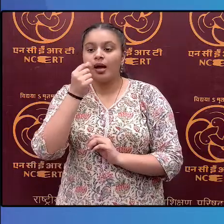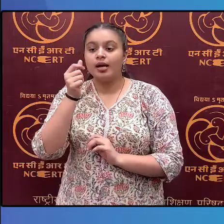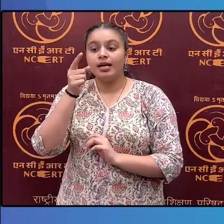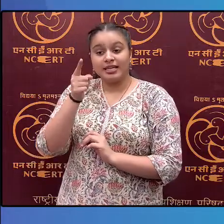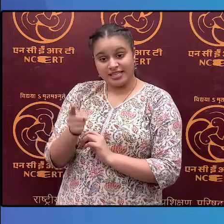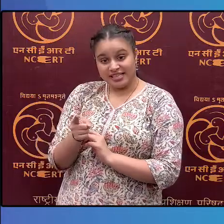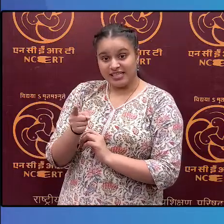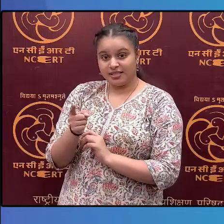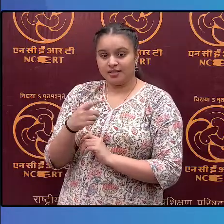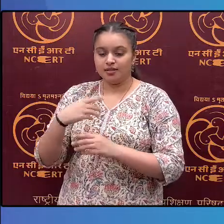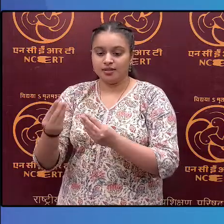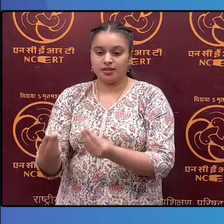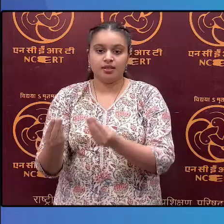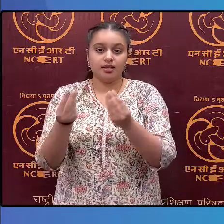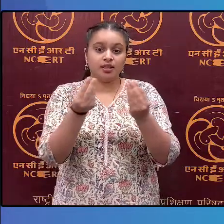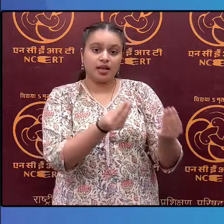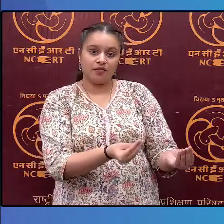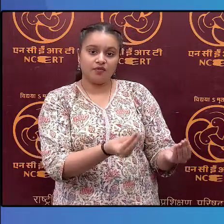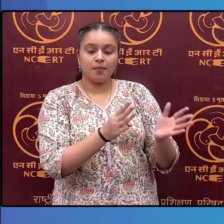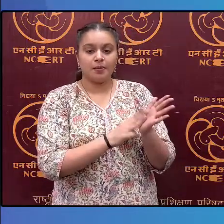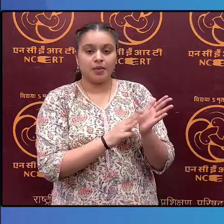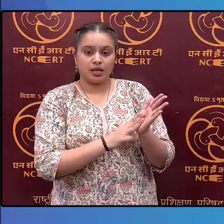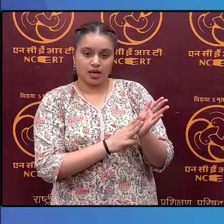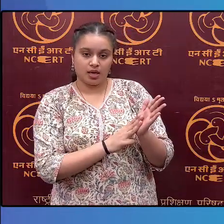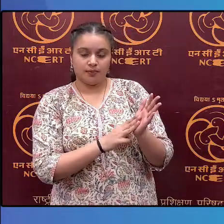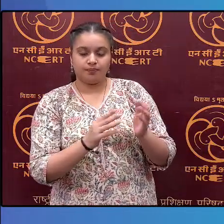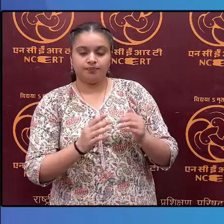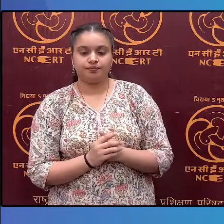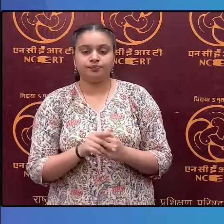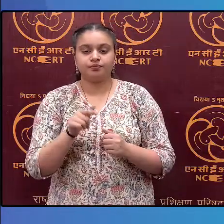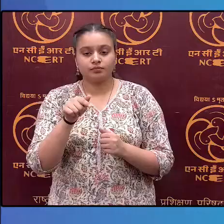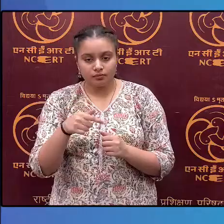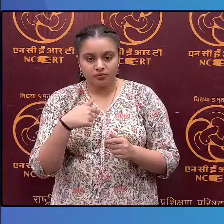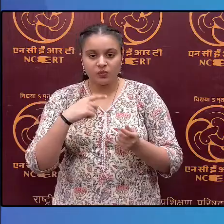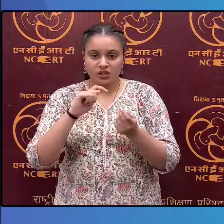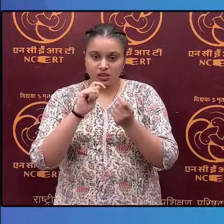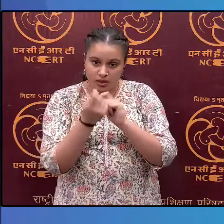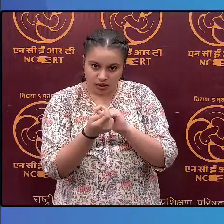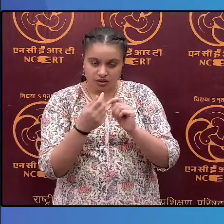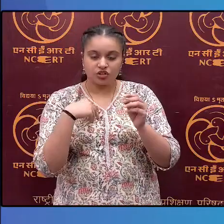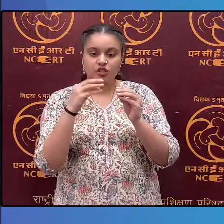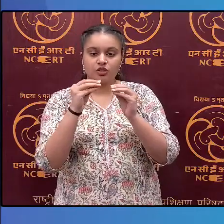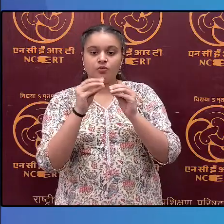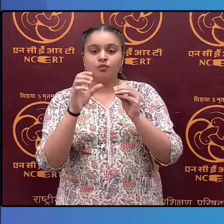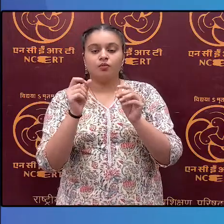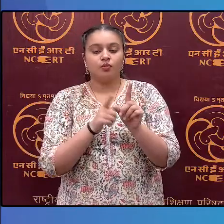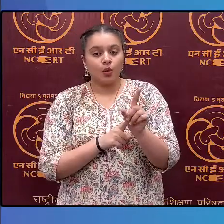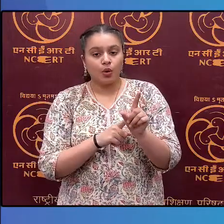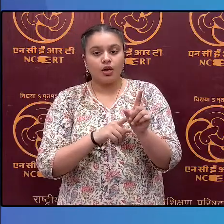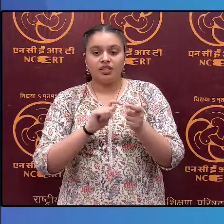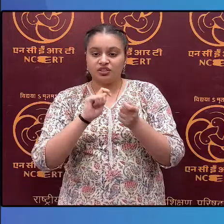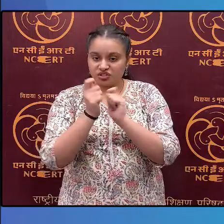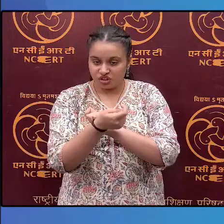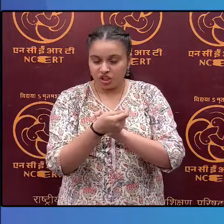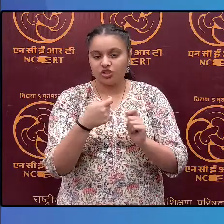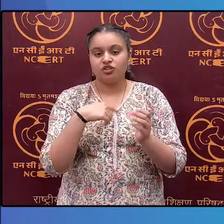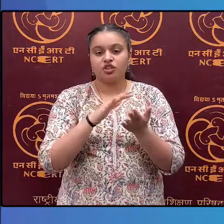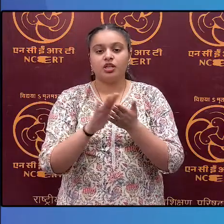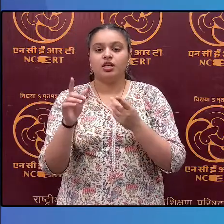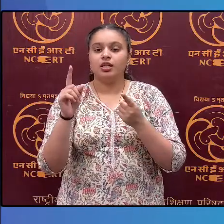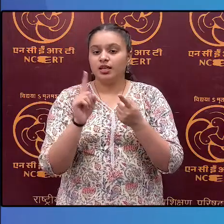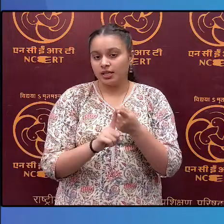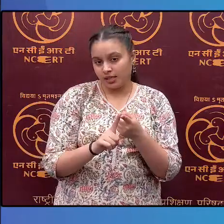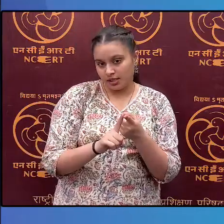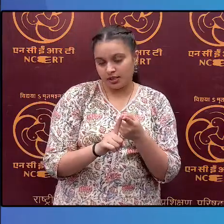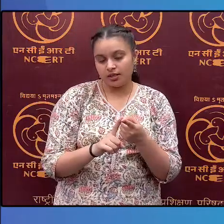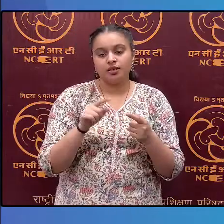to Meena. Okay. So, here also we have replaced the boy and we have used he. Right. Right. So, ma'am,